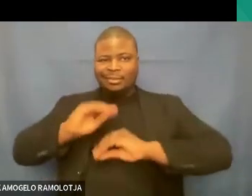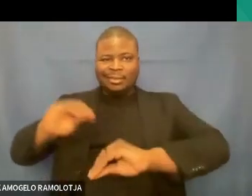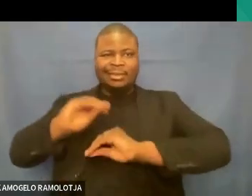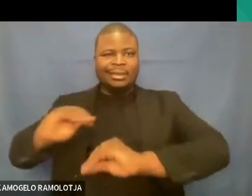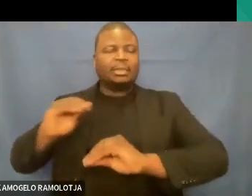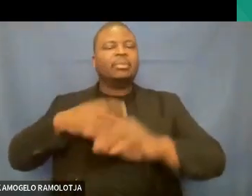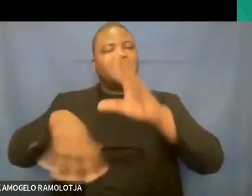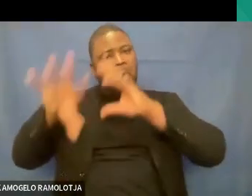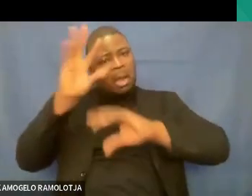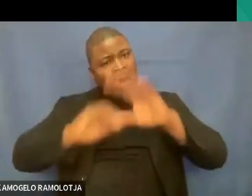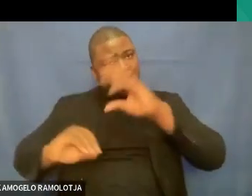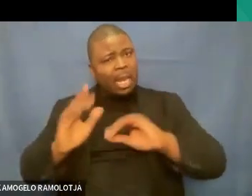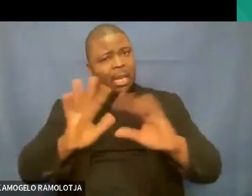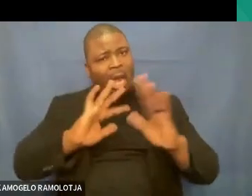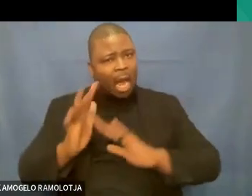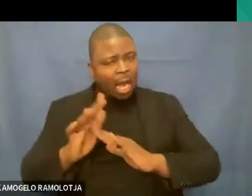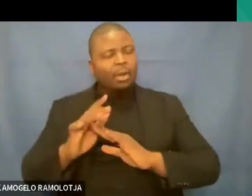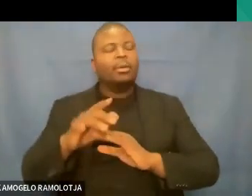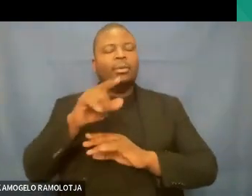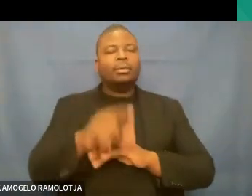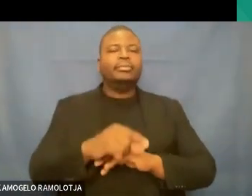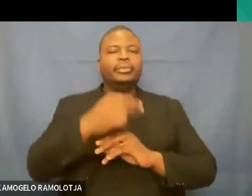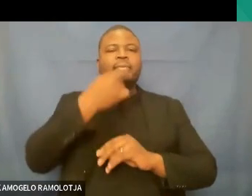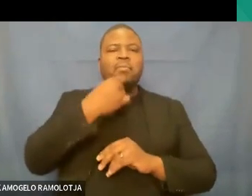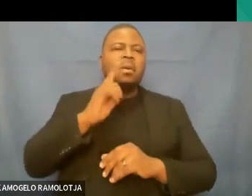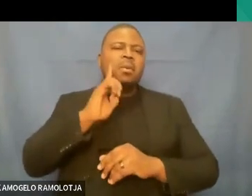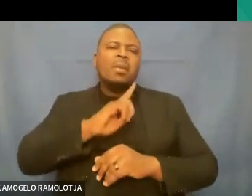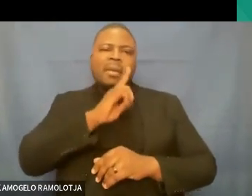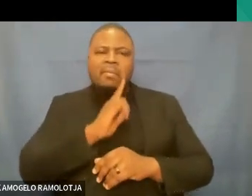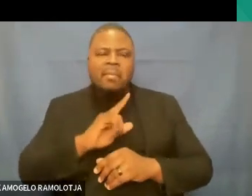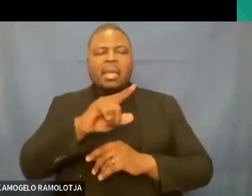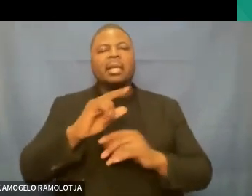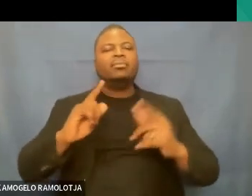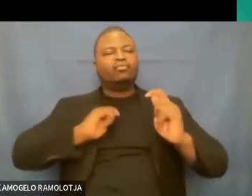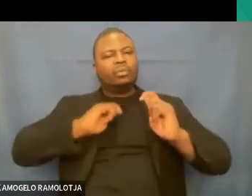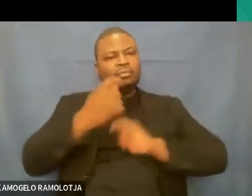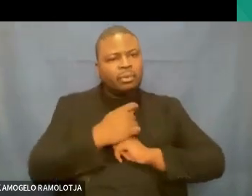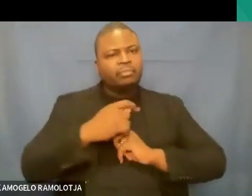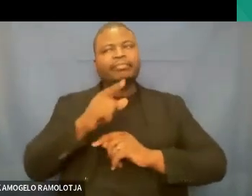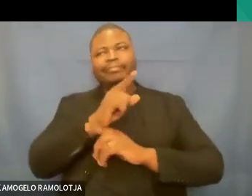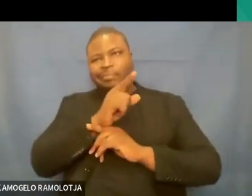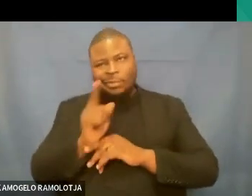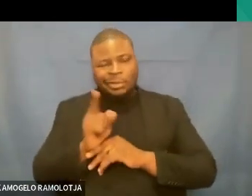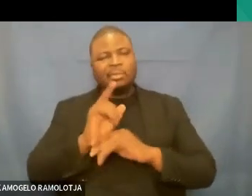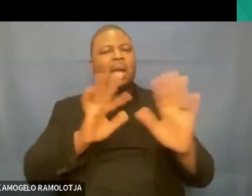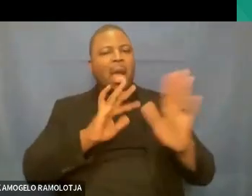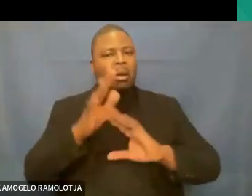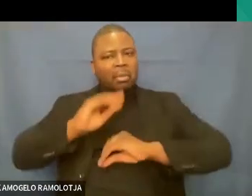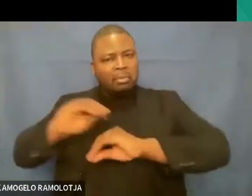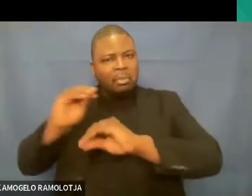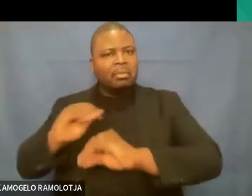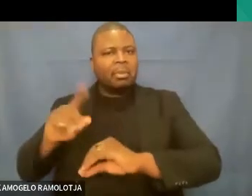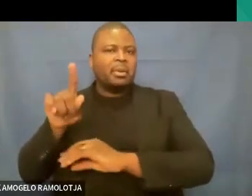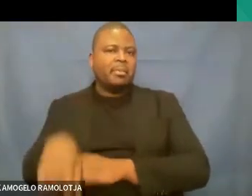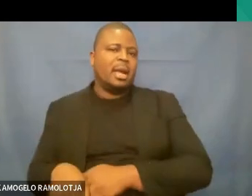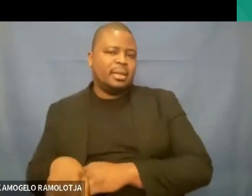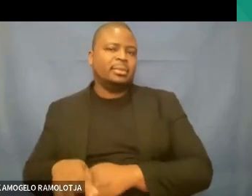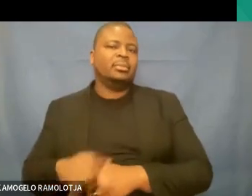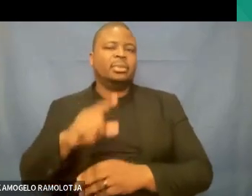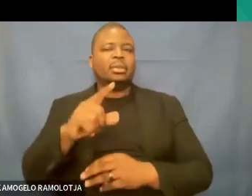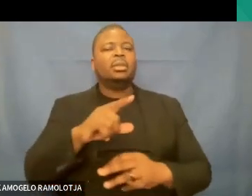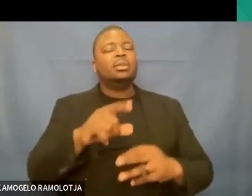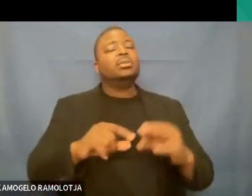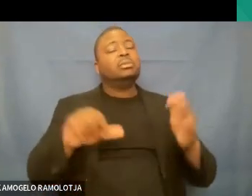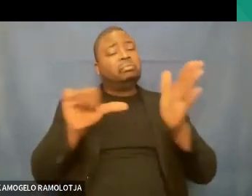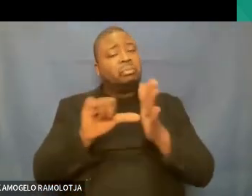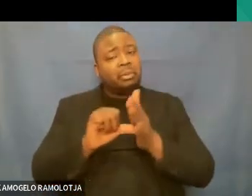institutionalize mandatory interdepartmental collaboration to support coordinated and rapid response teams for young key